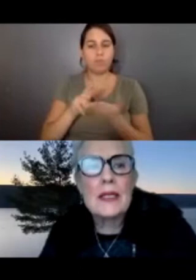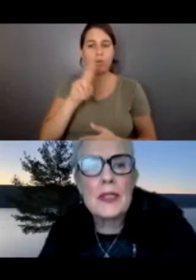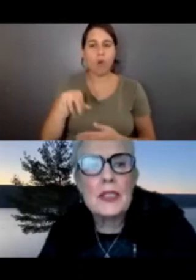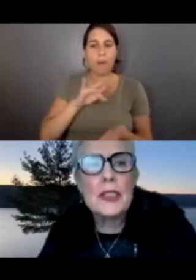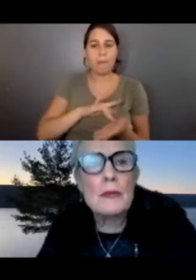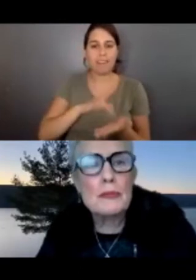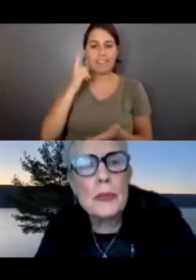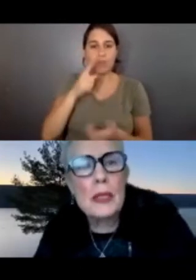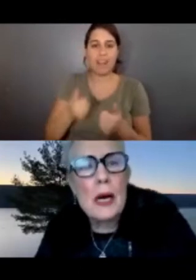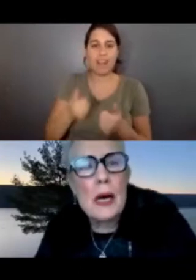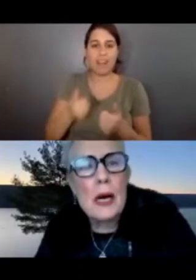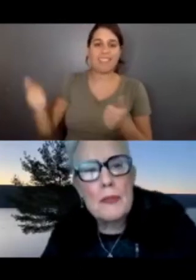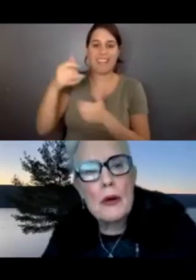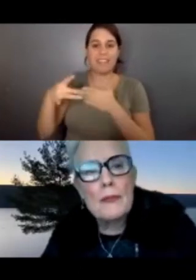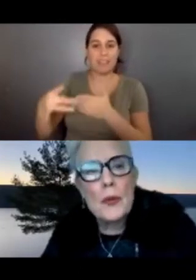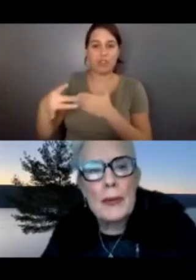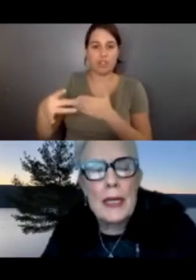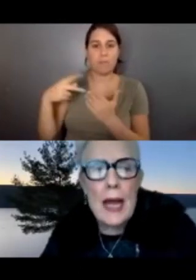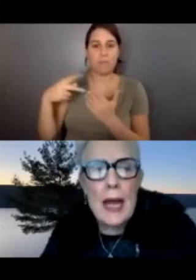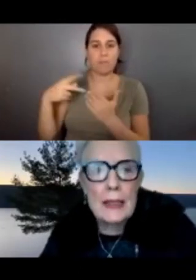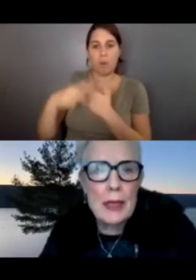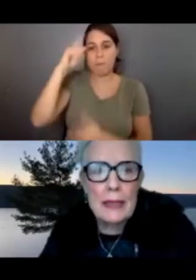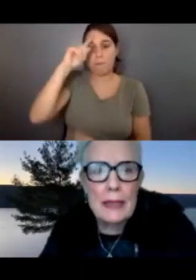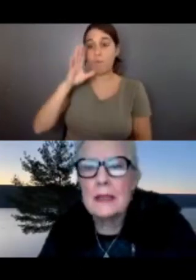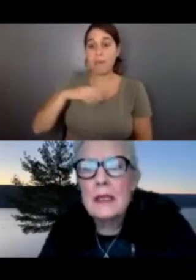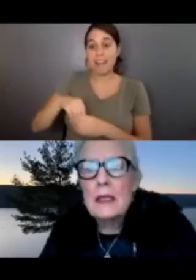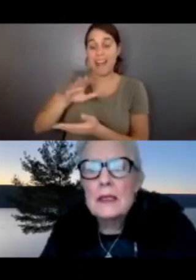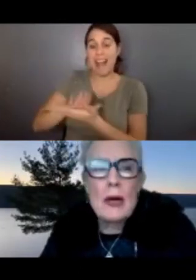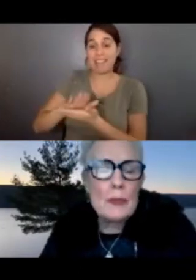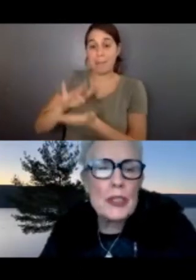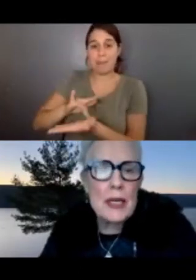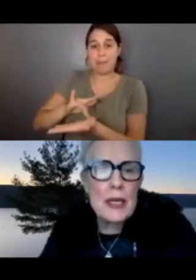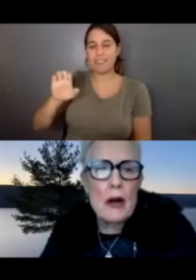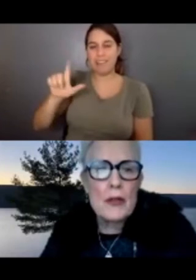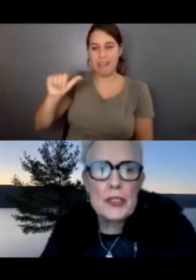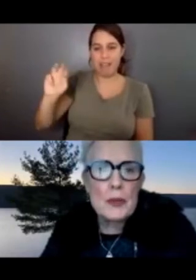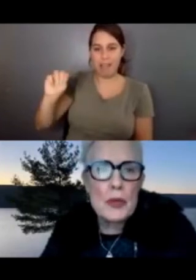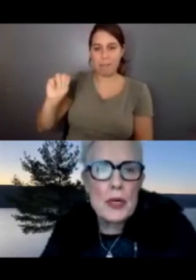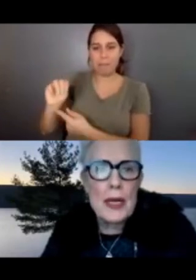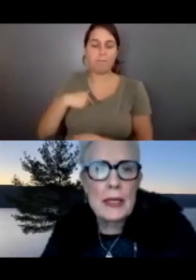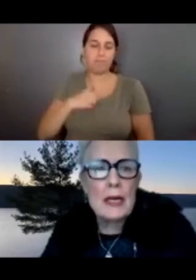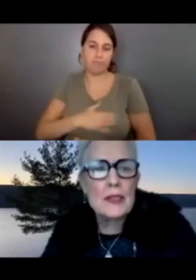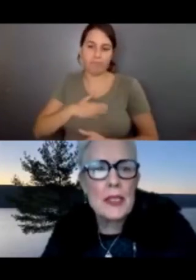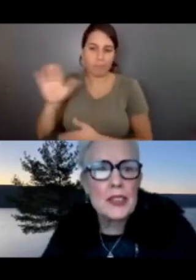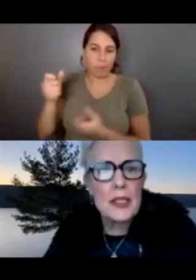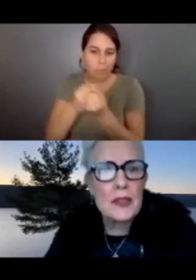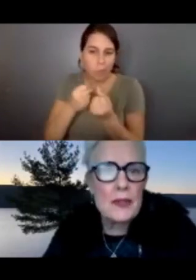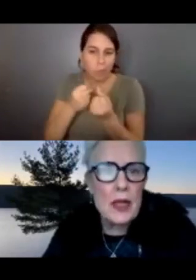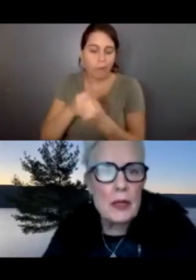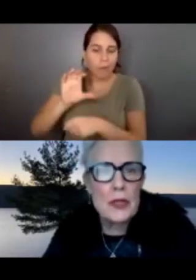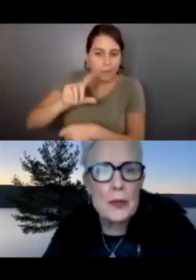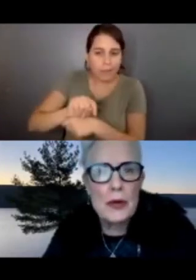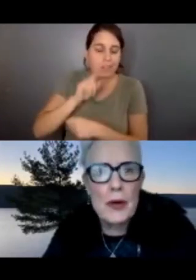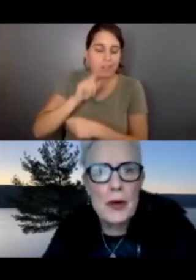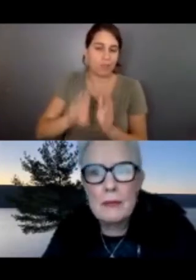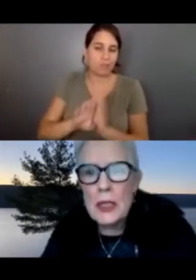Executive Leadership Program for Women in Academic Medicine. So I appreciate all their support and consultation in the development